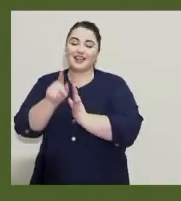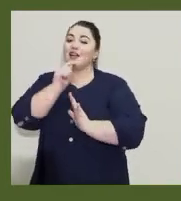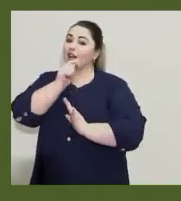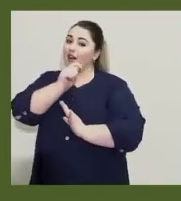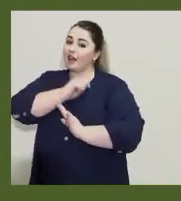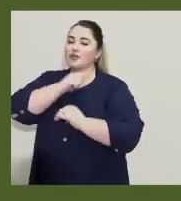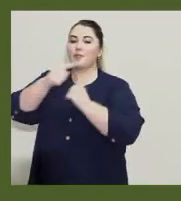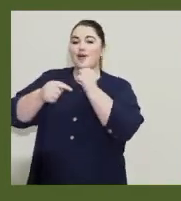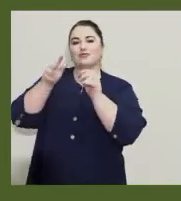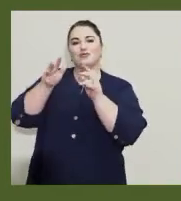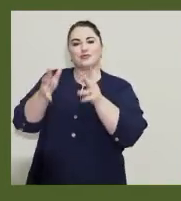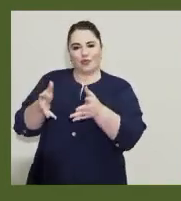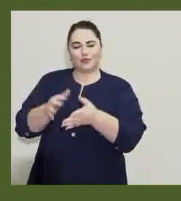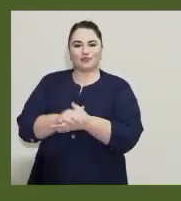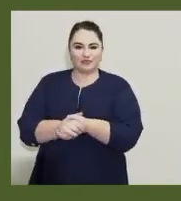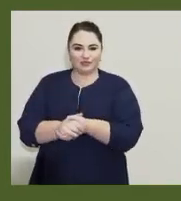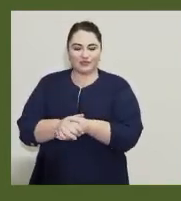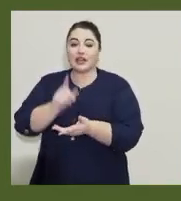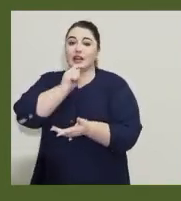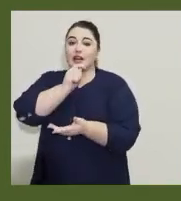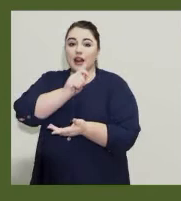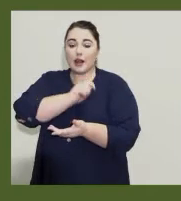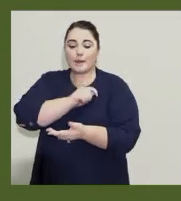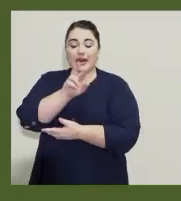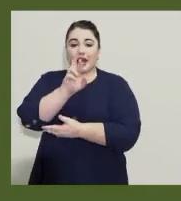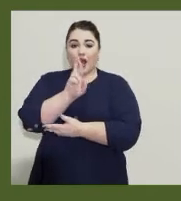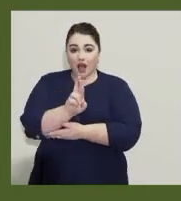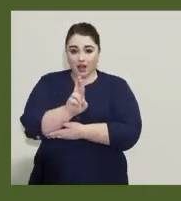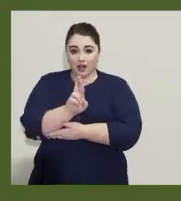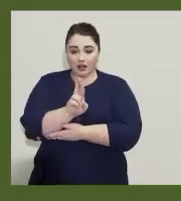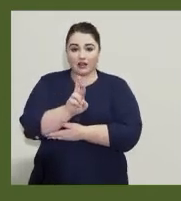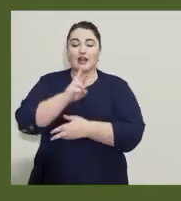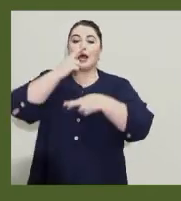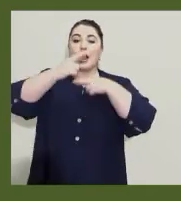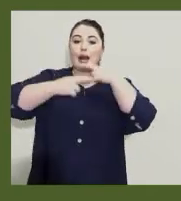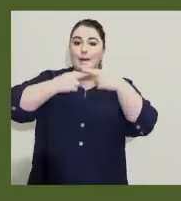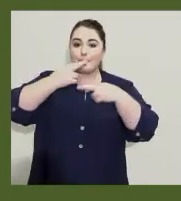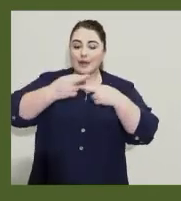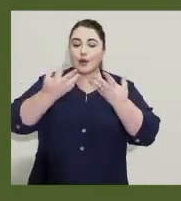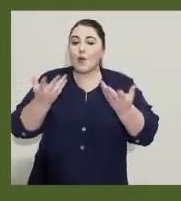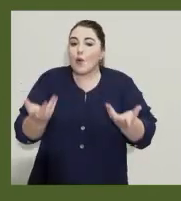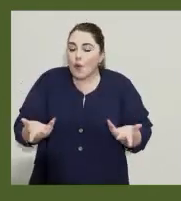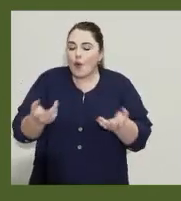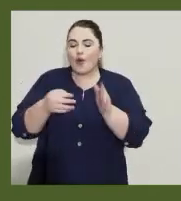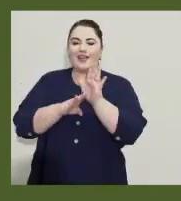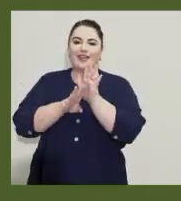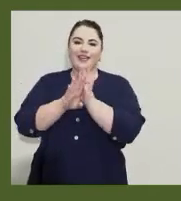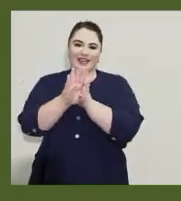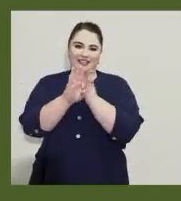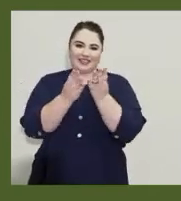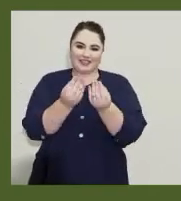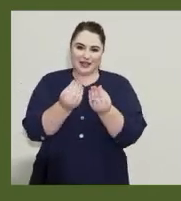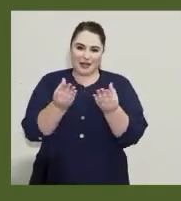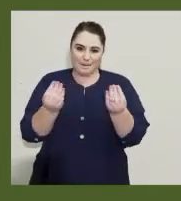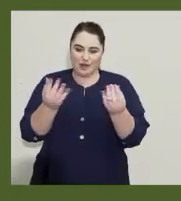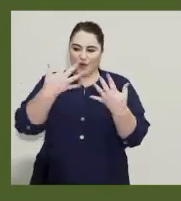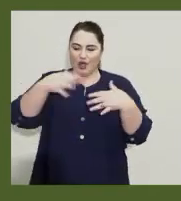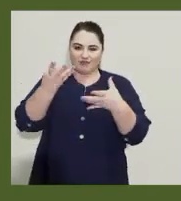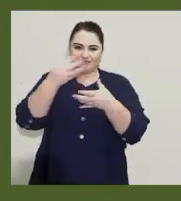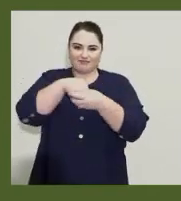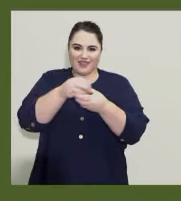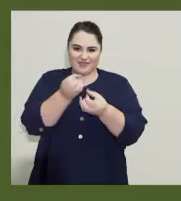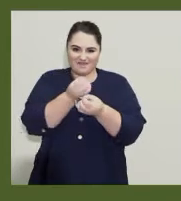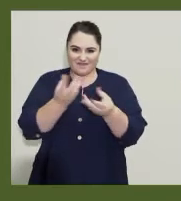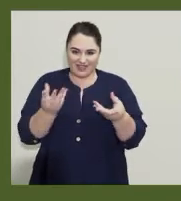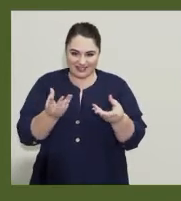is what reliability is all about. Reliability, the R, repeat, or you increase the number